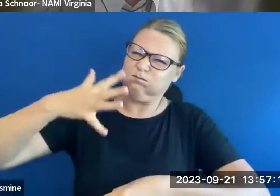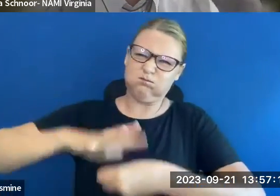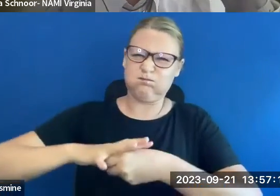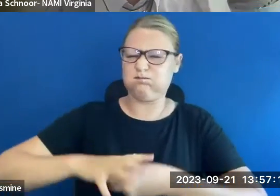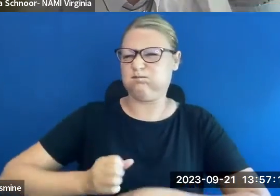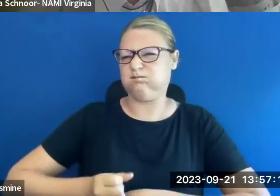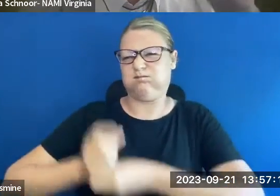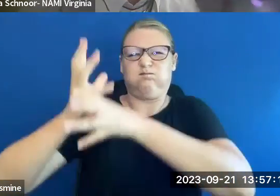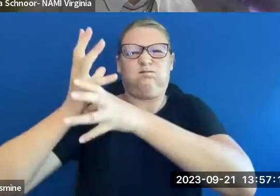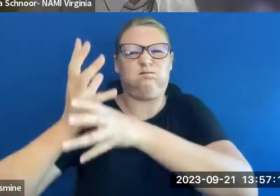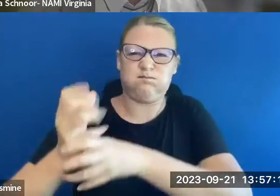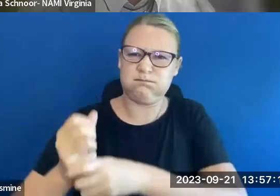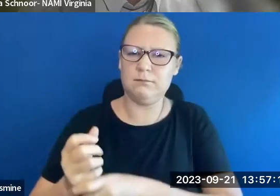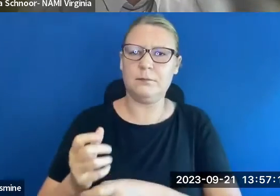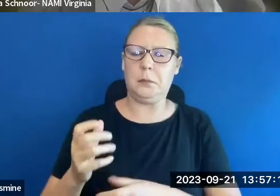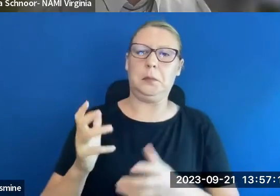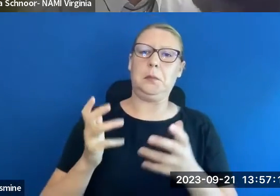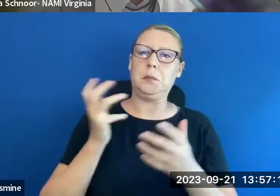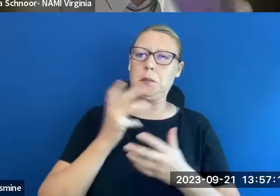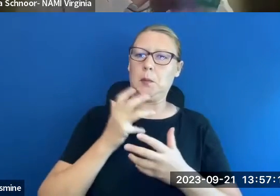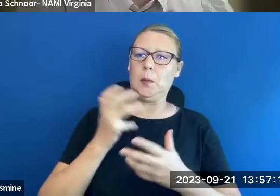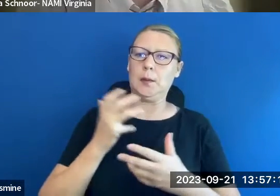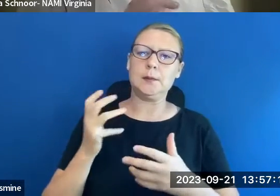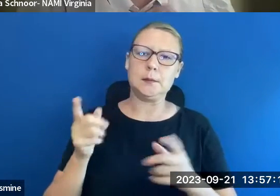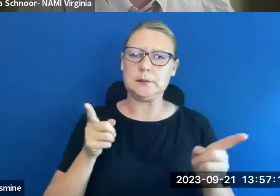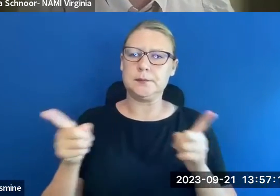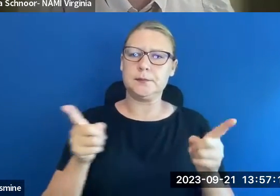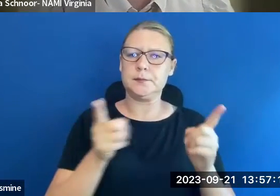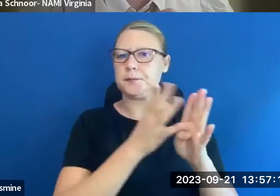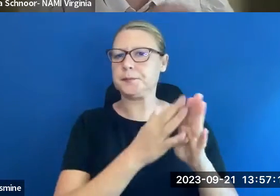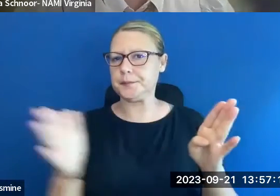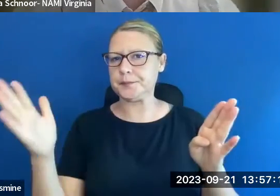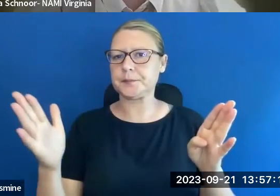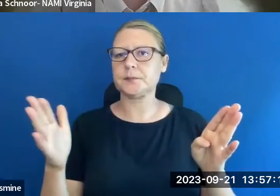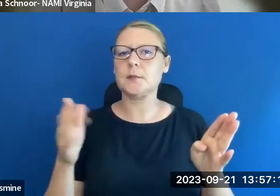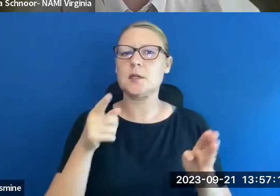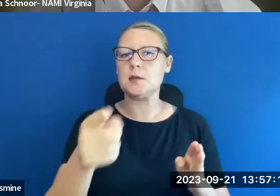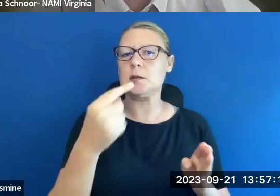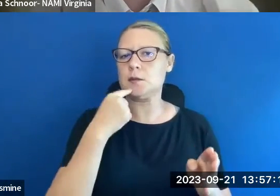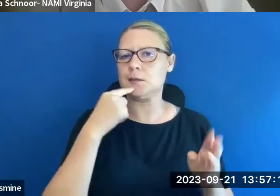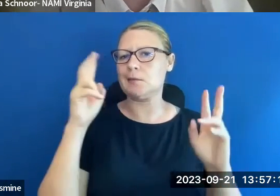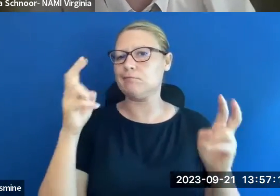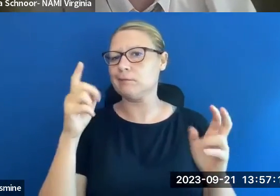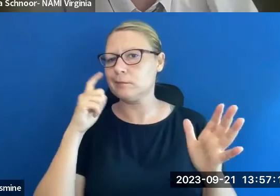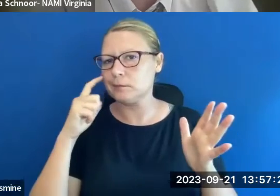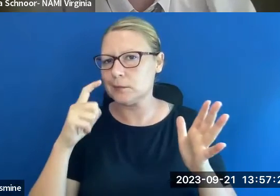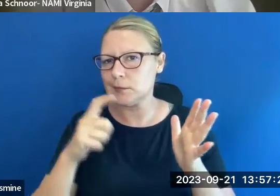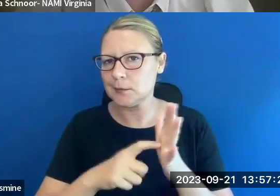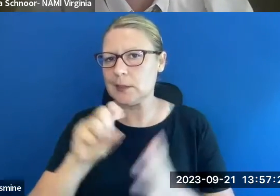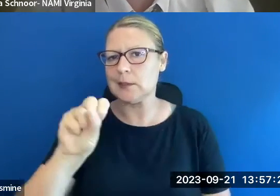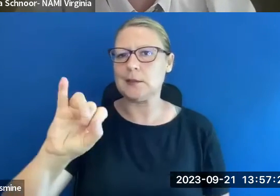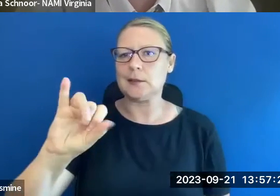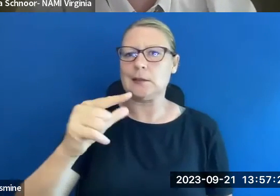space. So I would say one of the things when you're talking about signs, it's